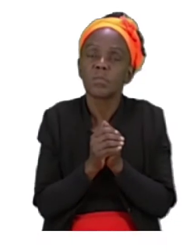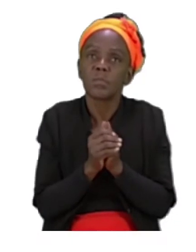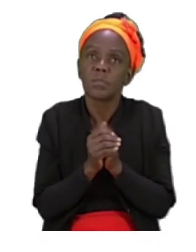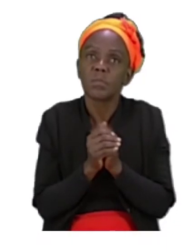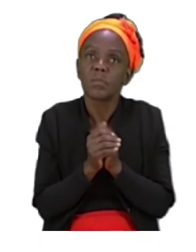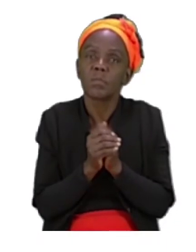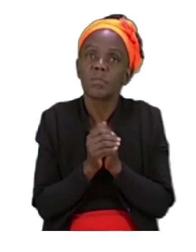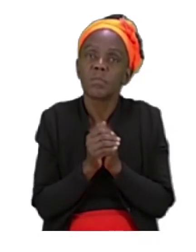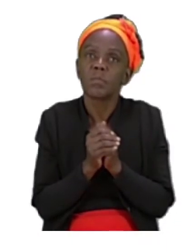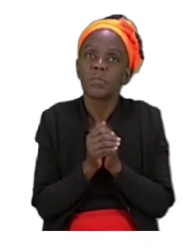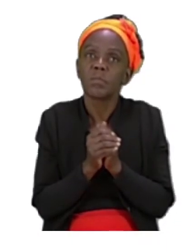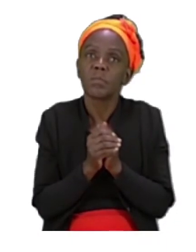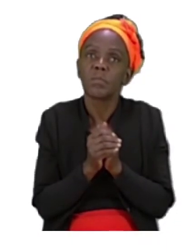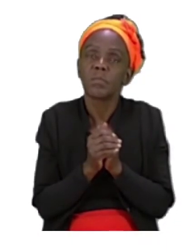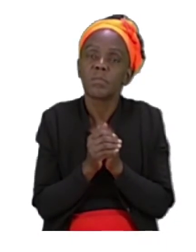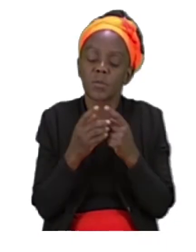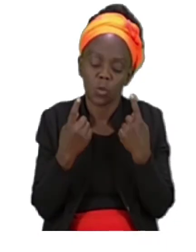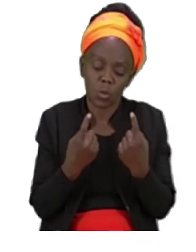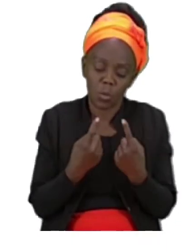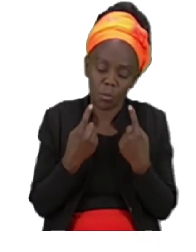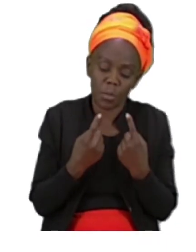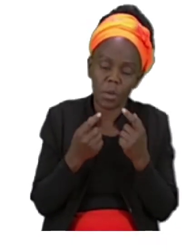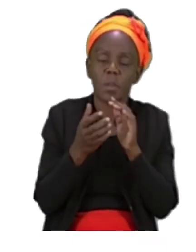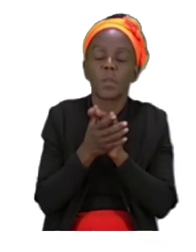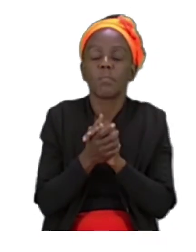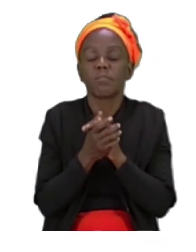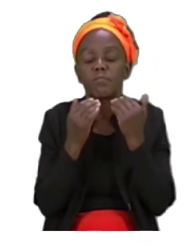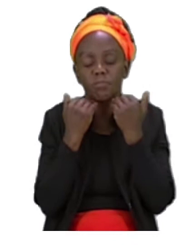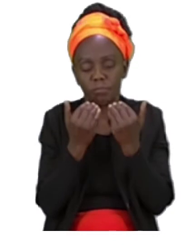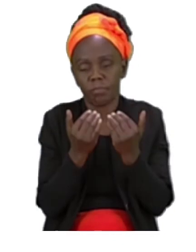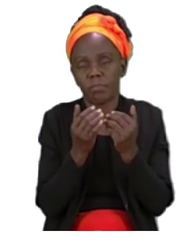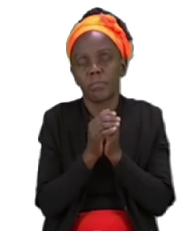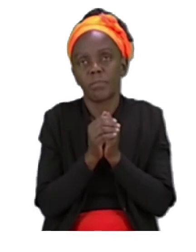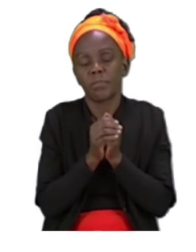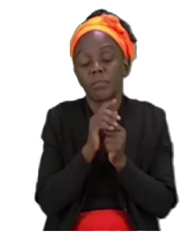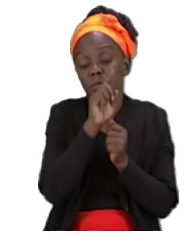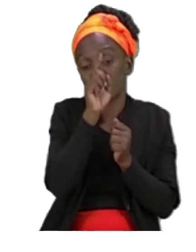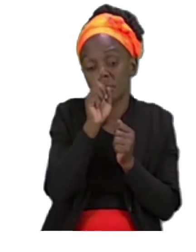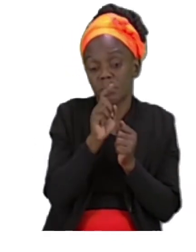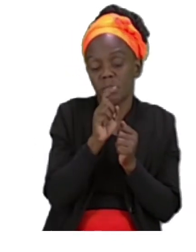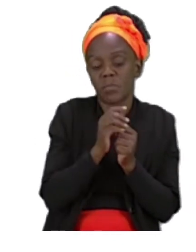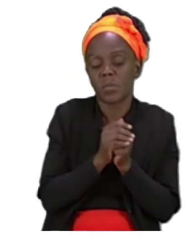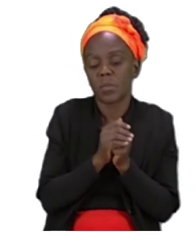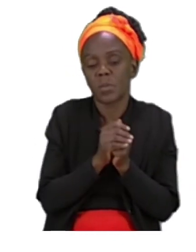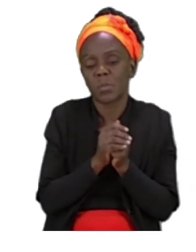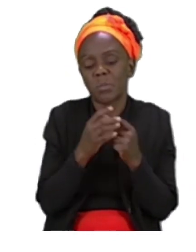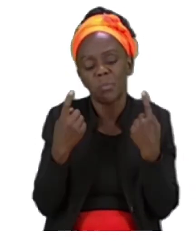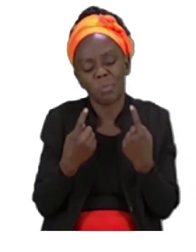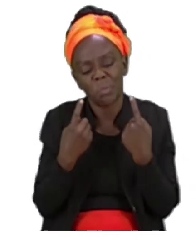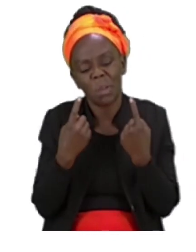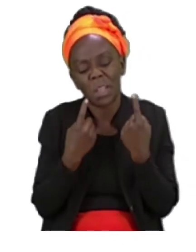Now with your friends you play, and that is very important. But the question is, what do you actually